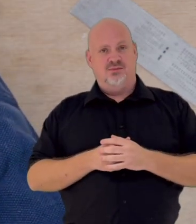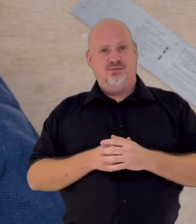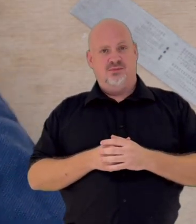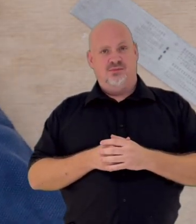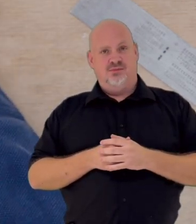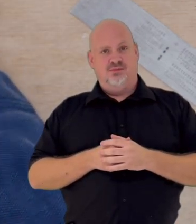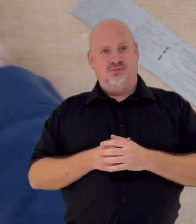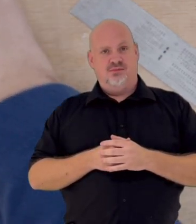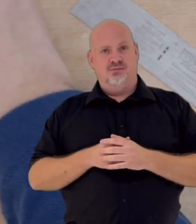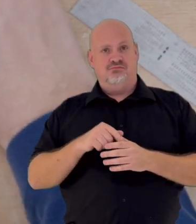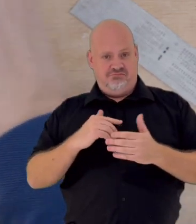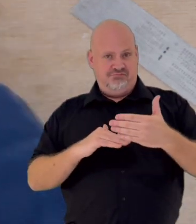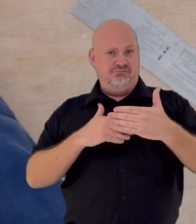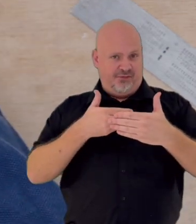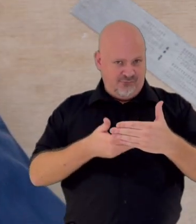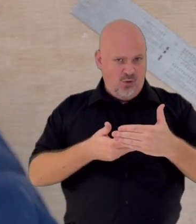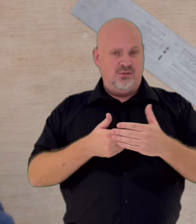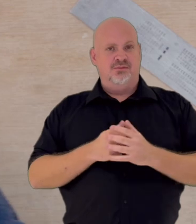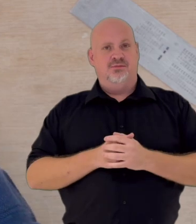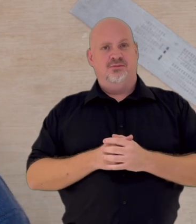and here.